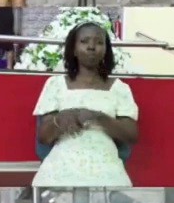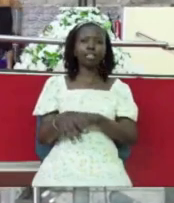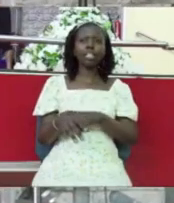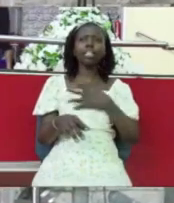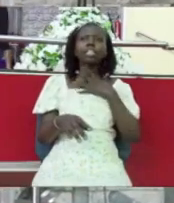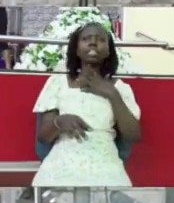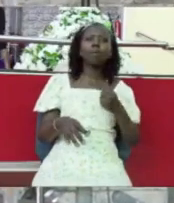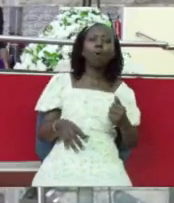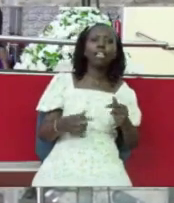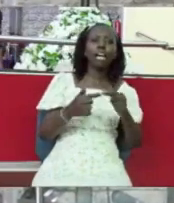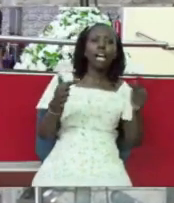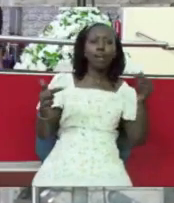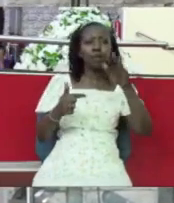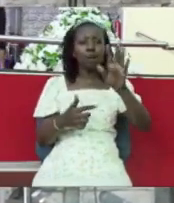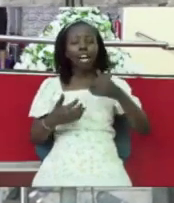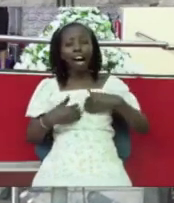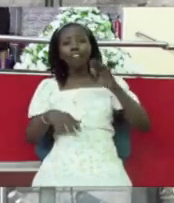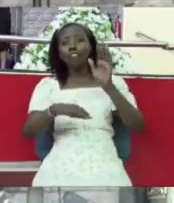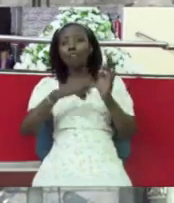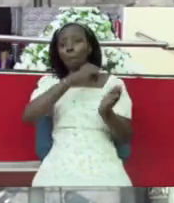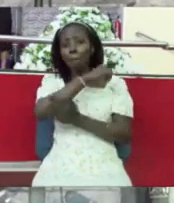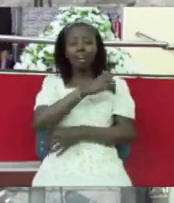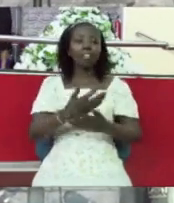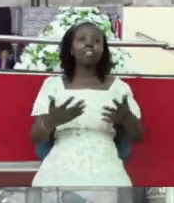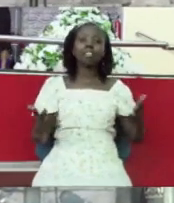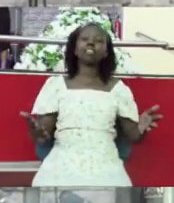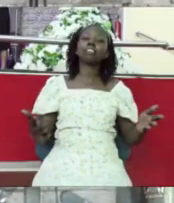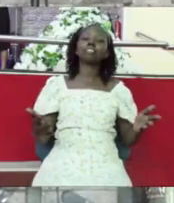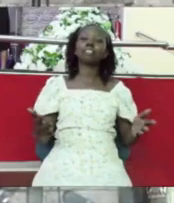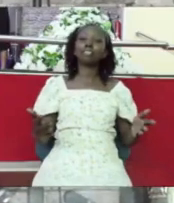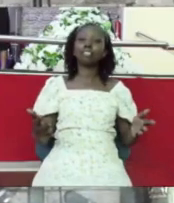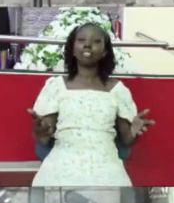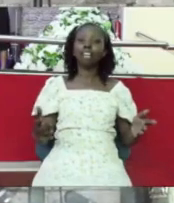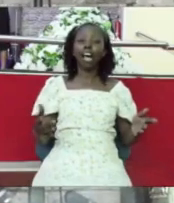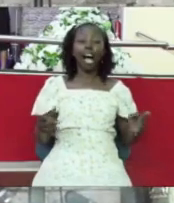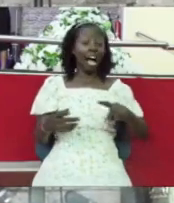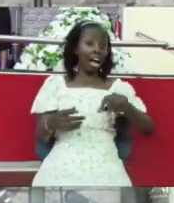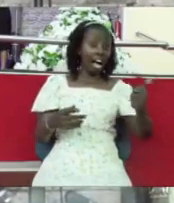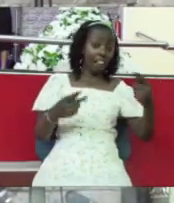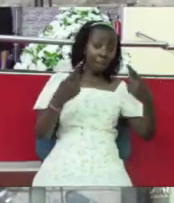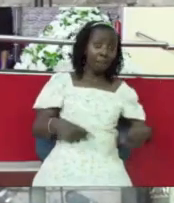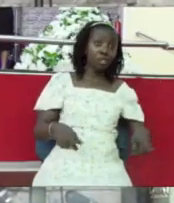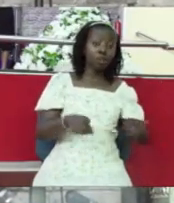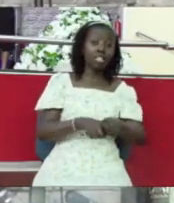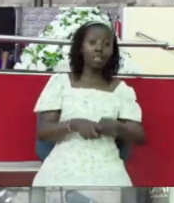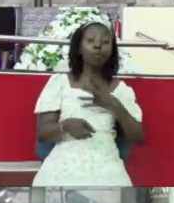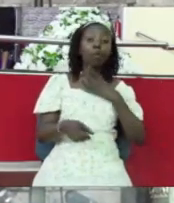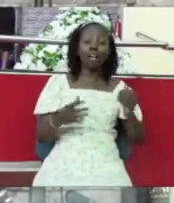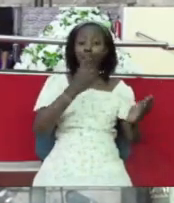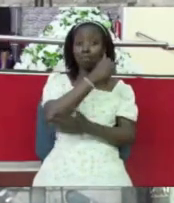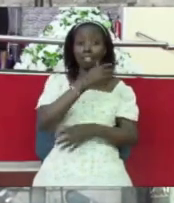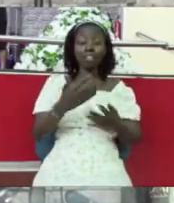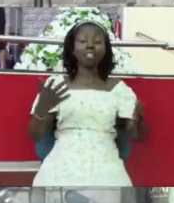bad things, wakati unaombea maadui wako wakapata mambo mabaya, There is somebody else who is wishing you bad things. Kuna